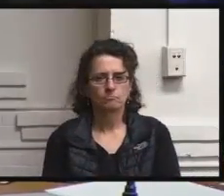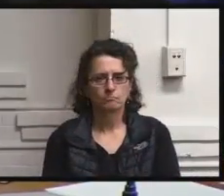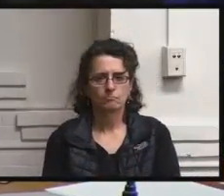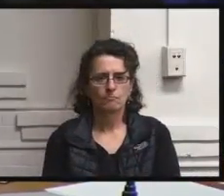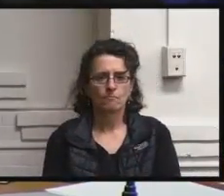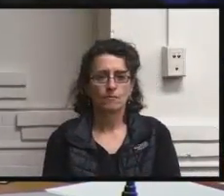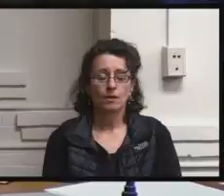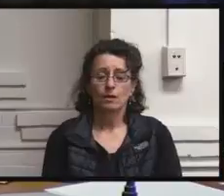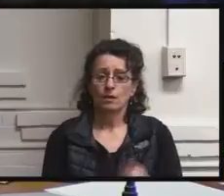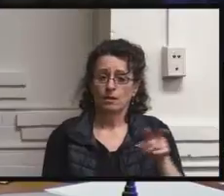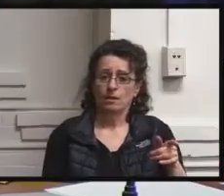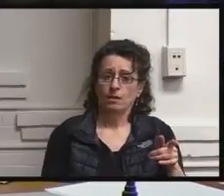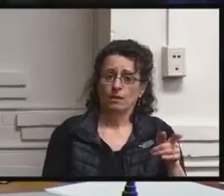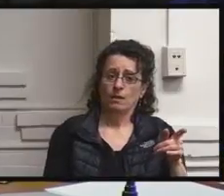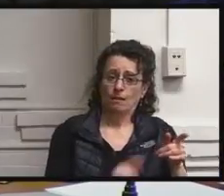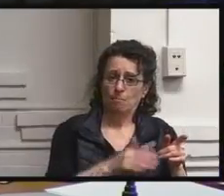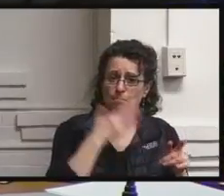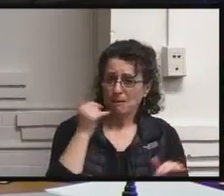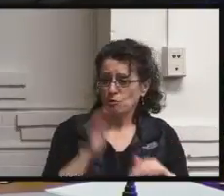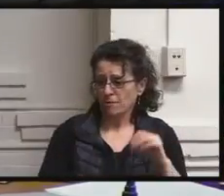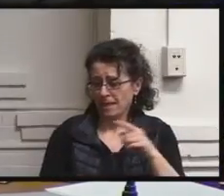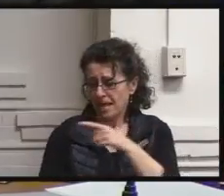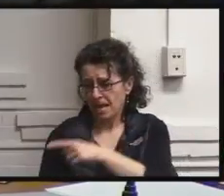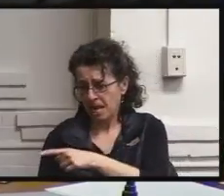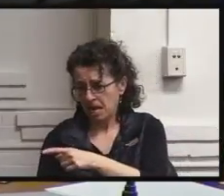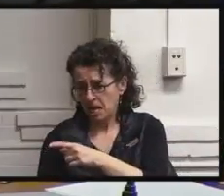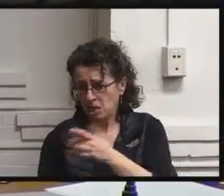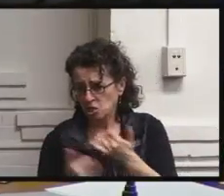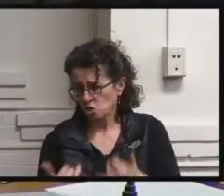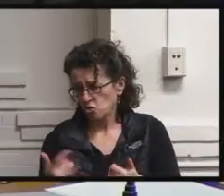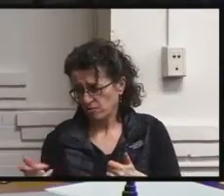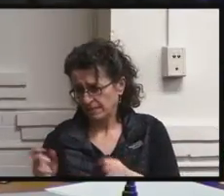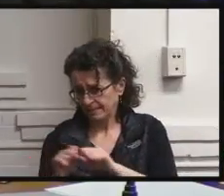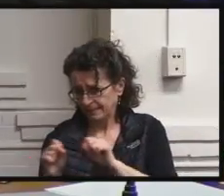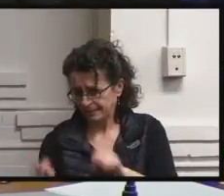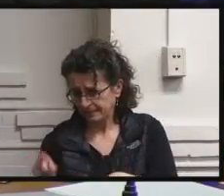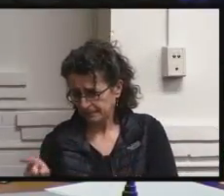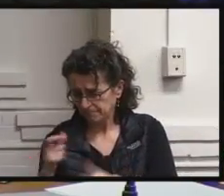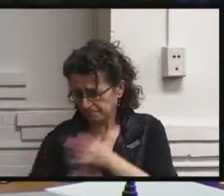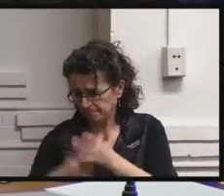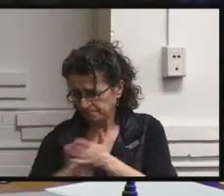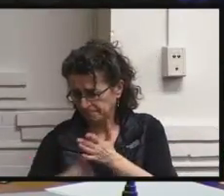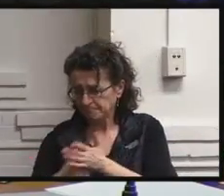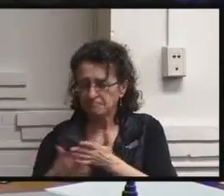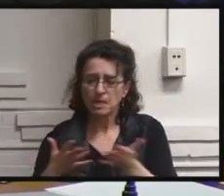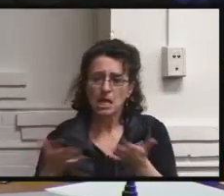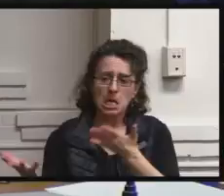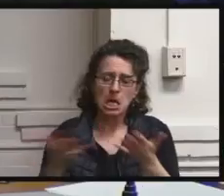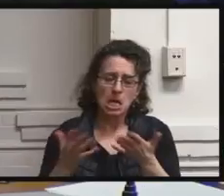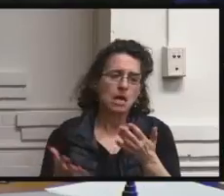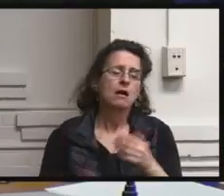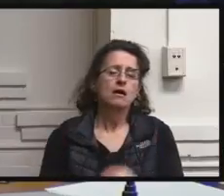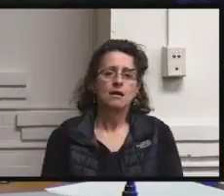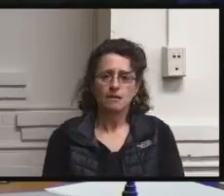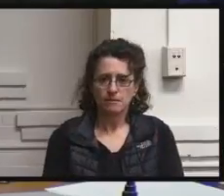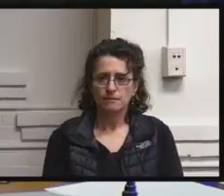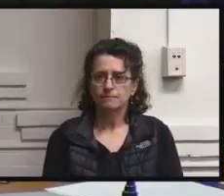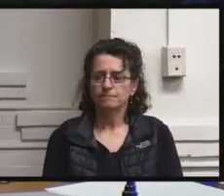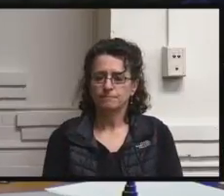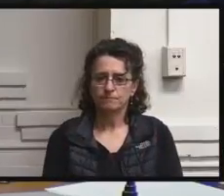better, fairer system, the various community representatives, municipal representatives